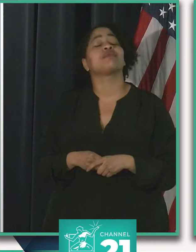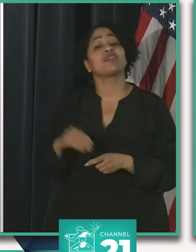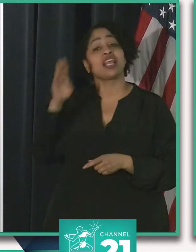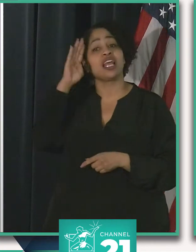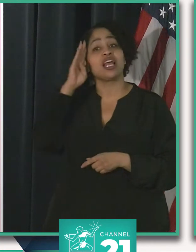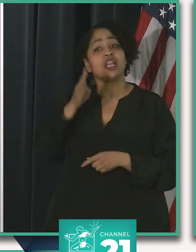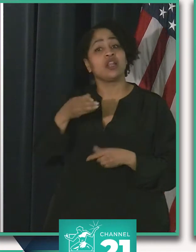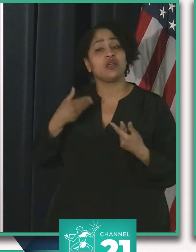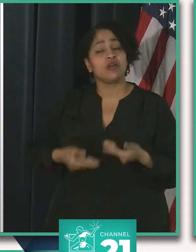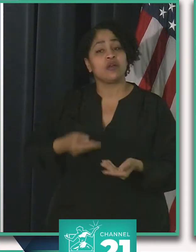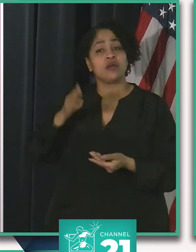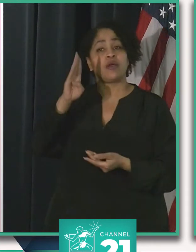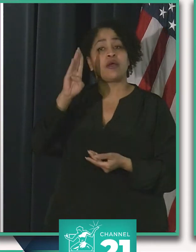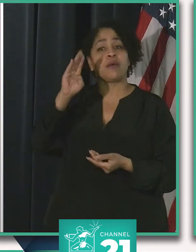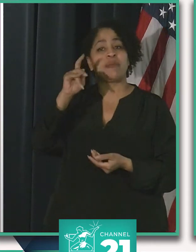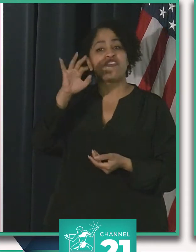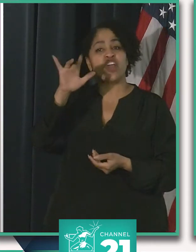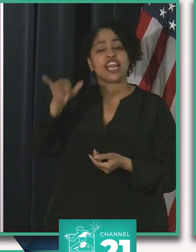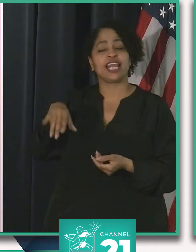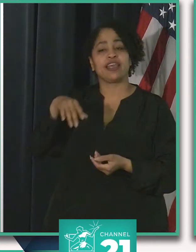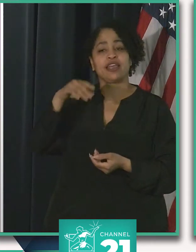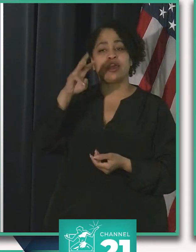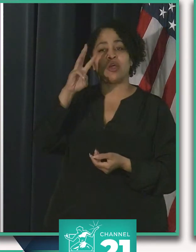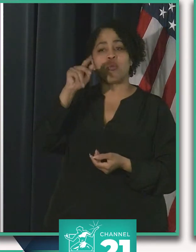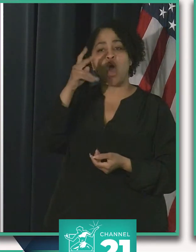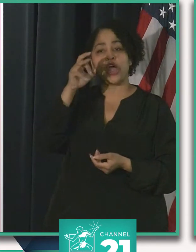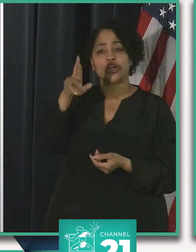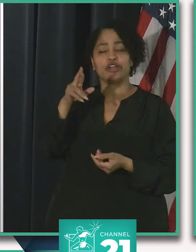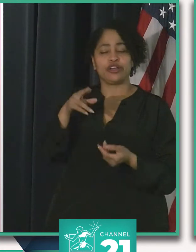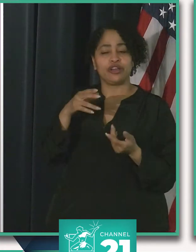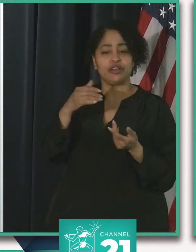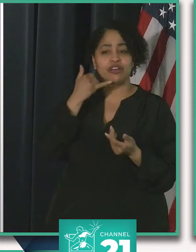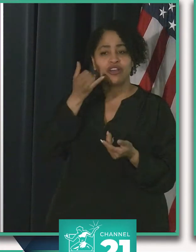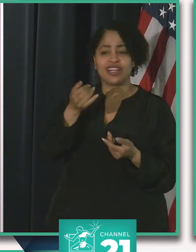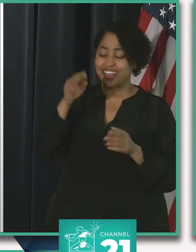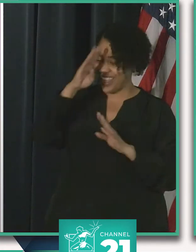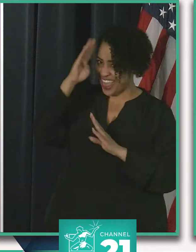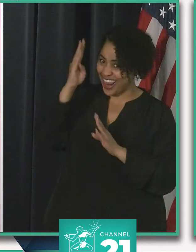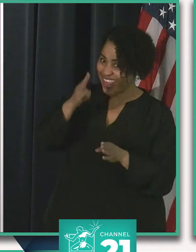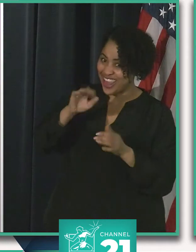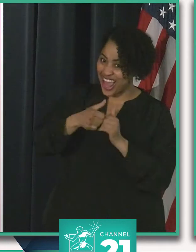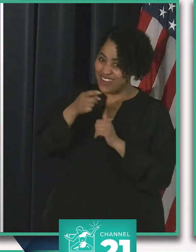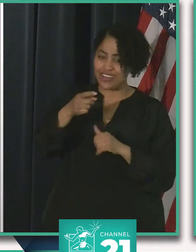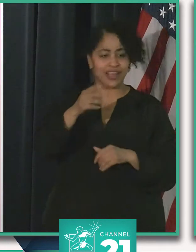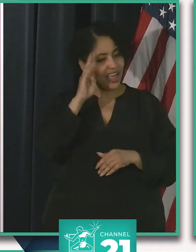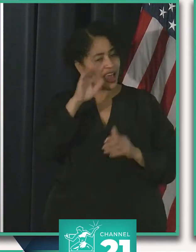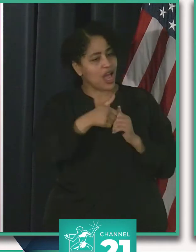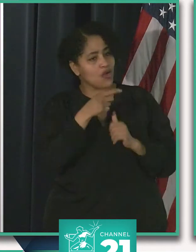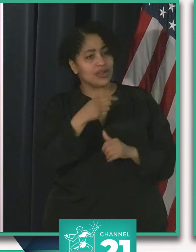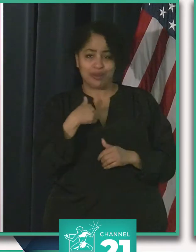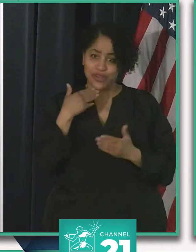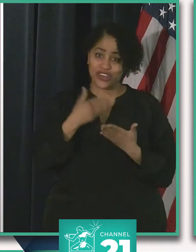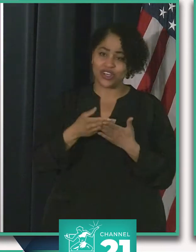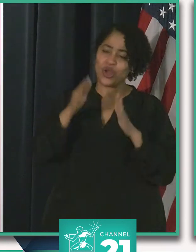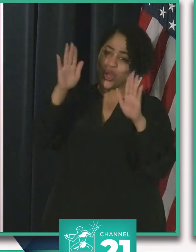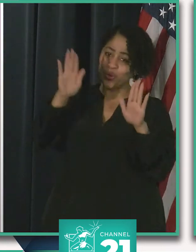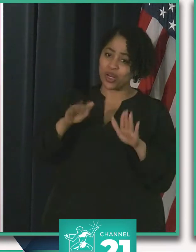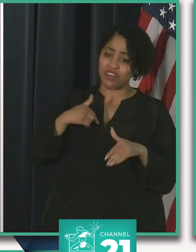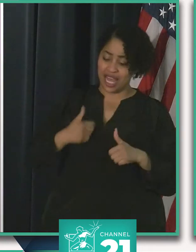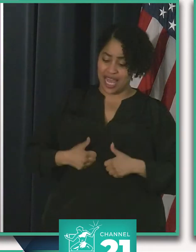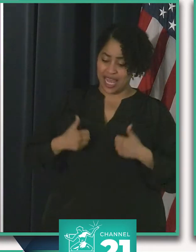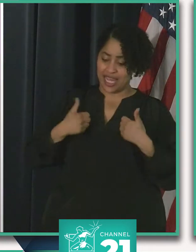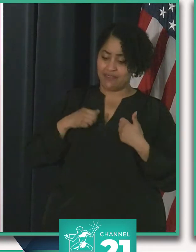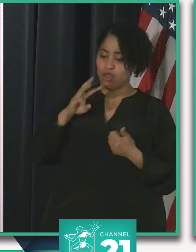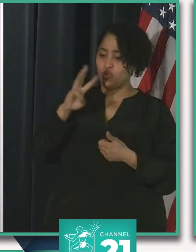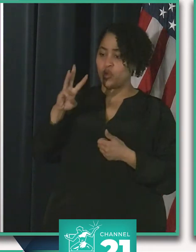Hello, hi, this is Beverly Kendall Walker calling. Oh, how are you? How are you? Good. Wonderful. I live in